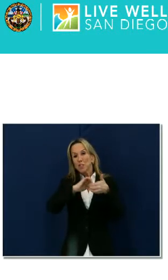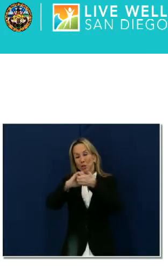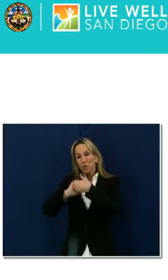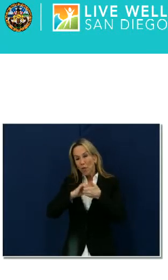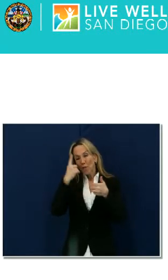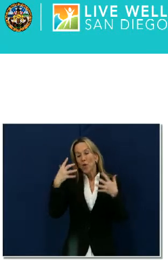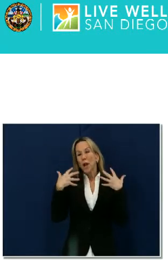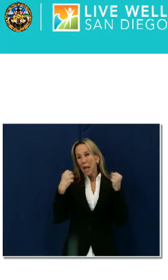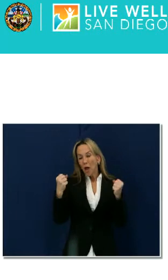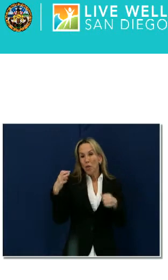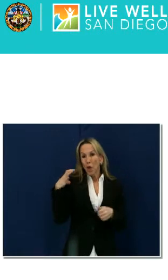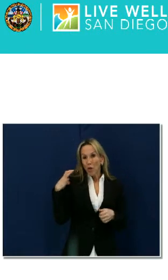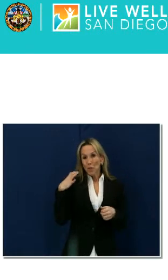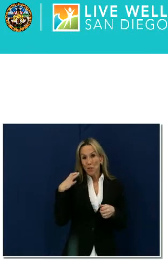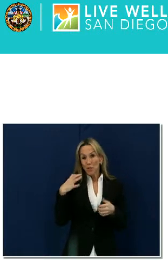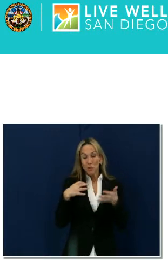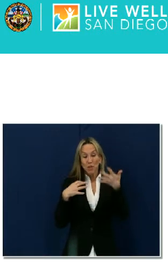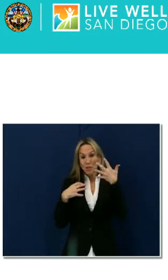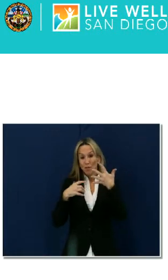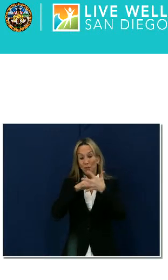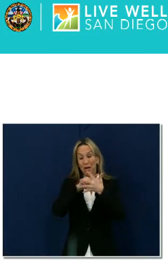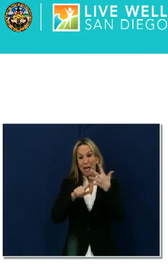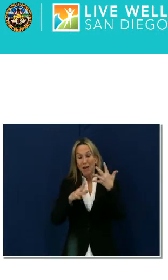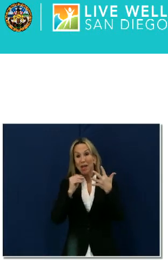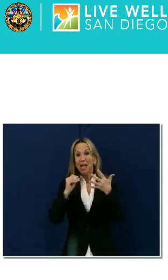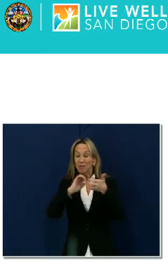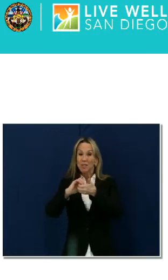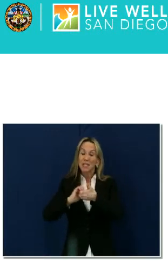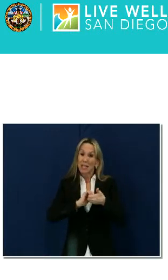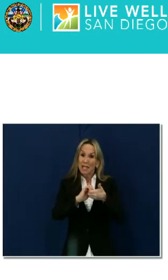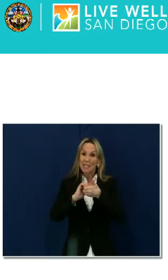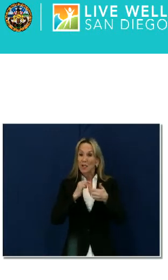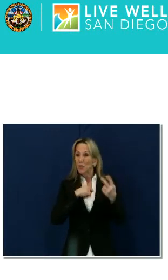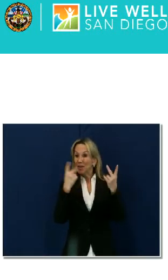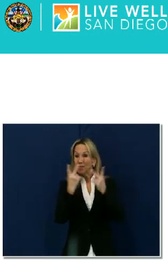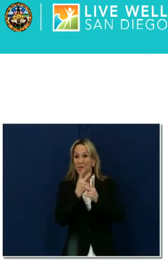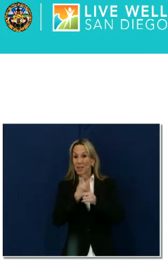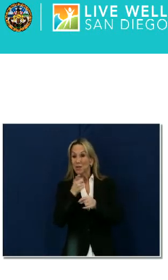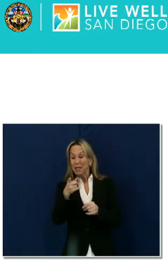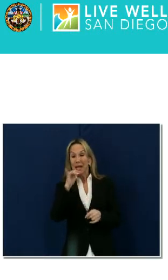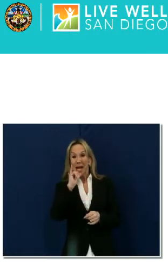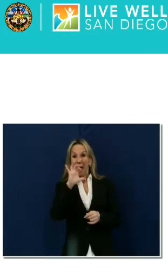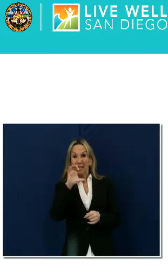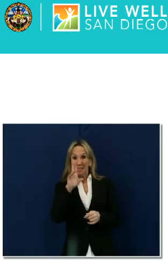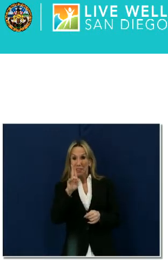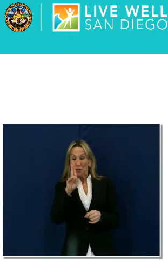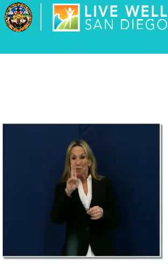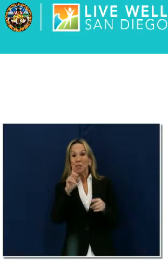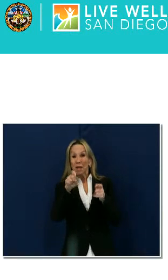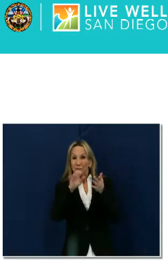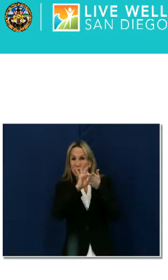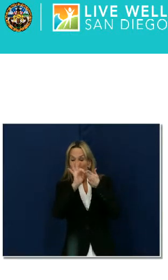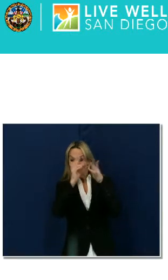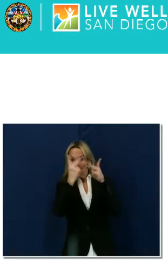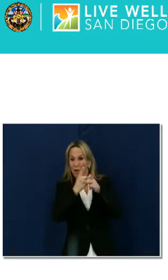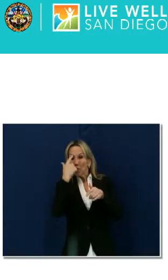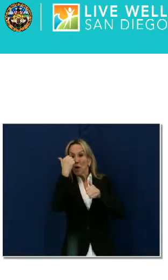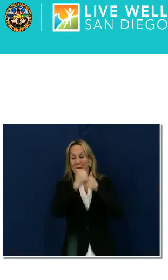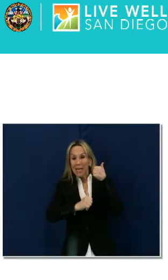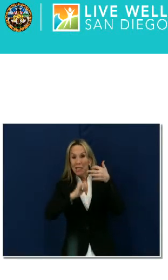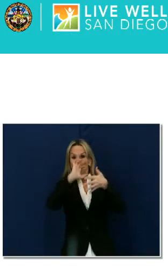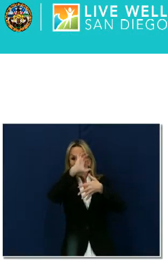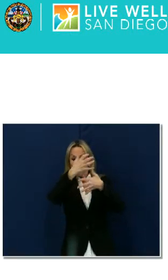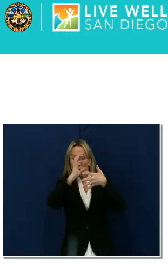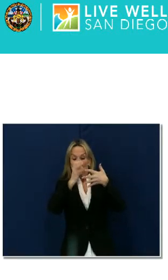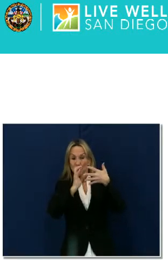coalitions, and collectively an ICU capacity metric is calculated for each of these regional coalitions.